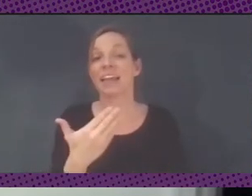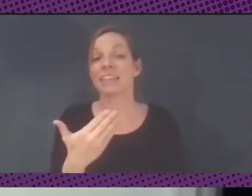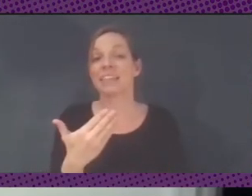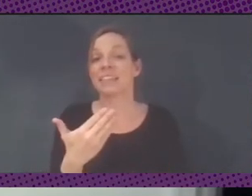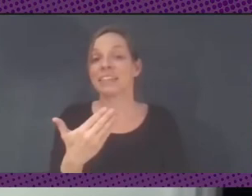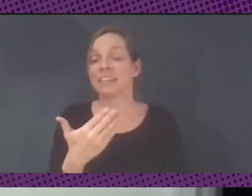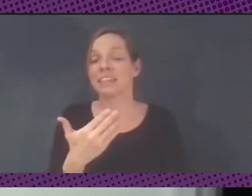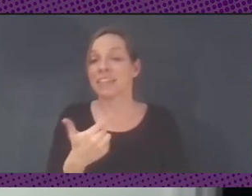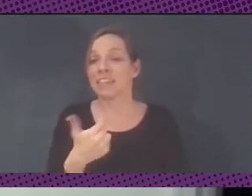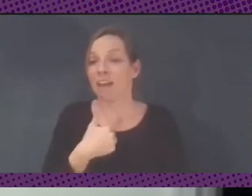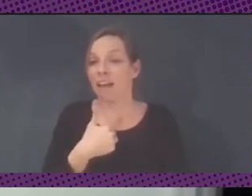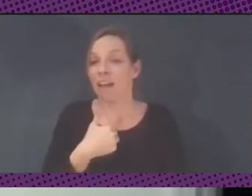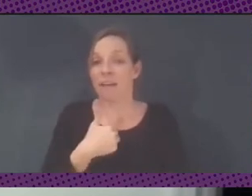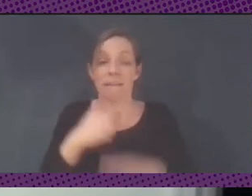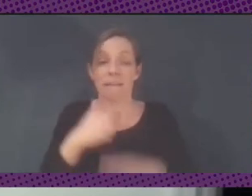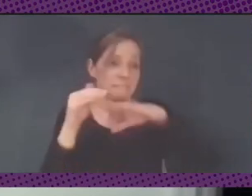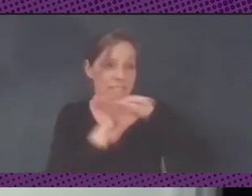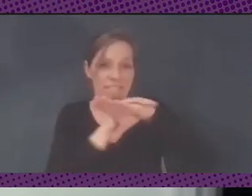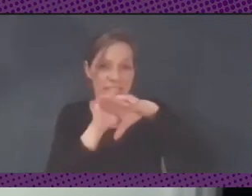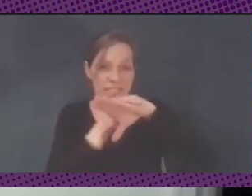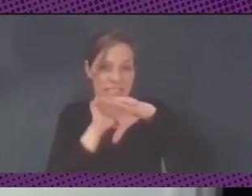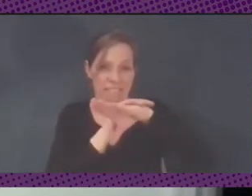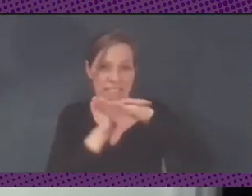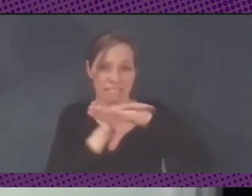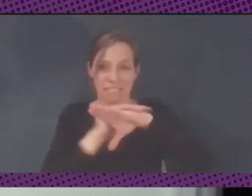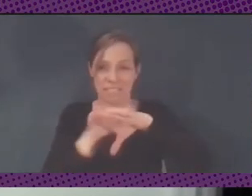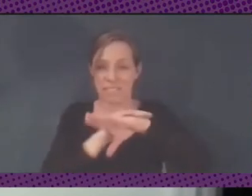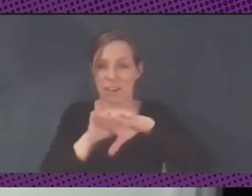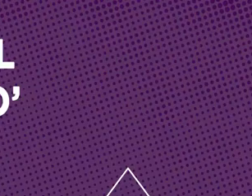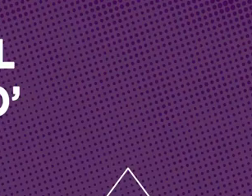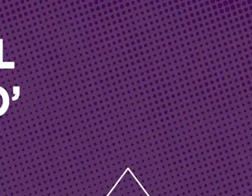Thank you. And thank you for your work. Bye-bye. Bye-bye.